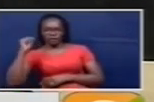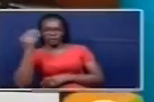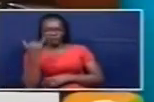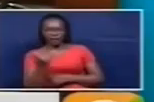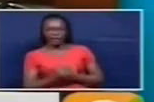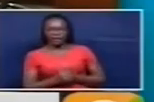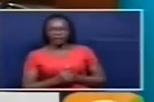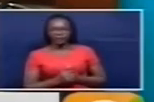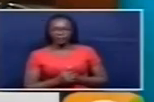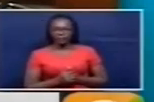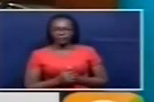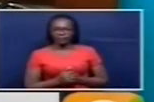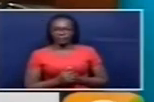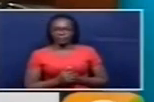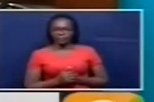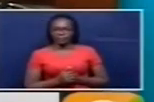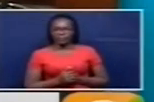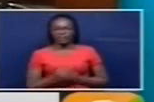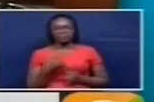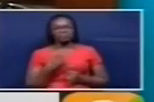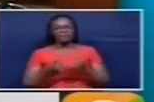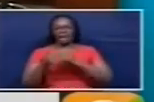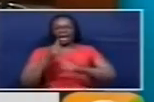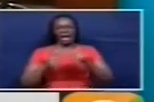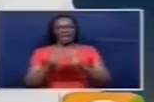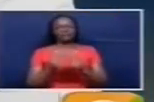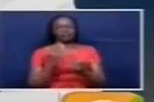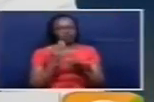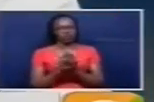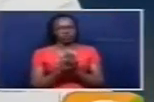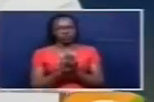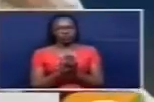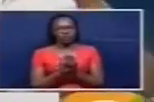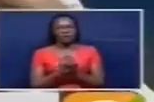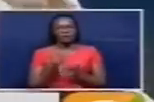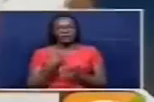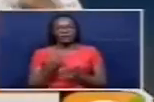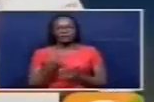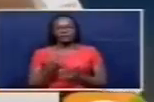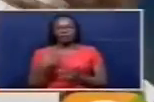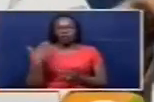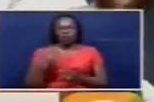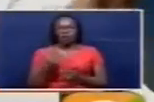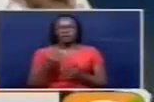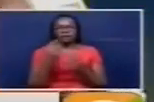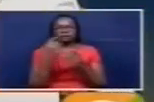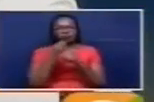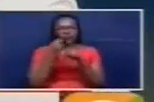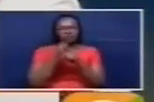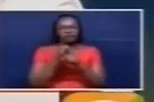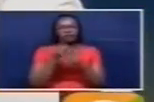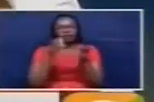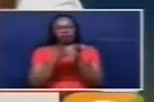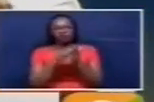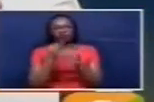got tired of being, I'm an activist and I'm running as an activist. I got tired of protesting about the issues, land grabbing, unemployment,